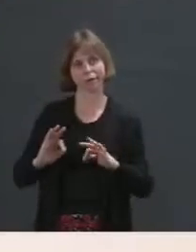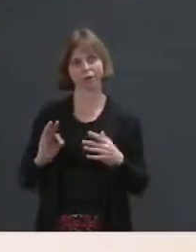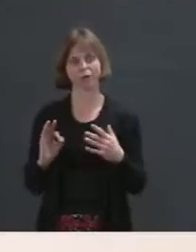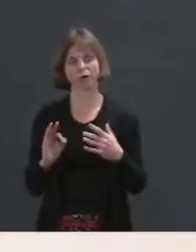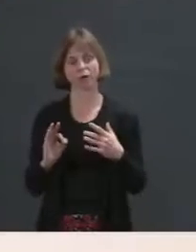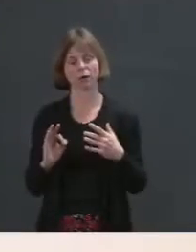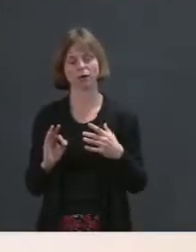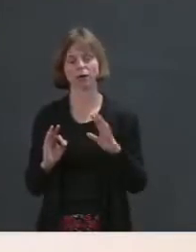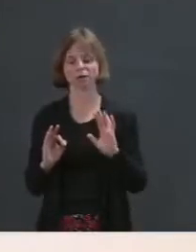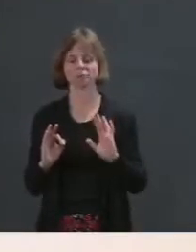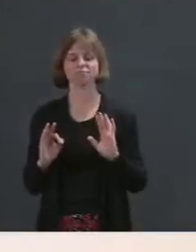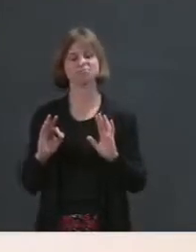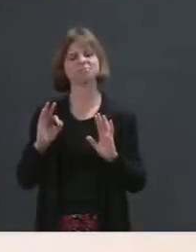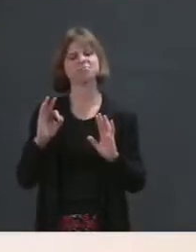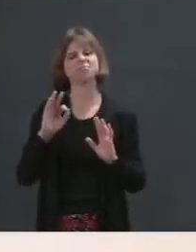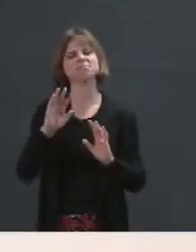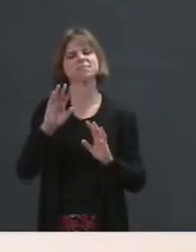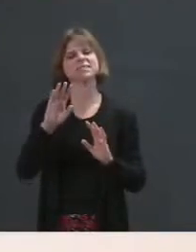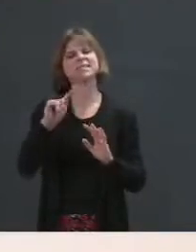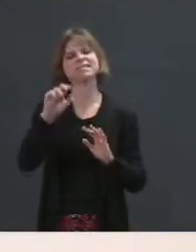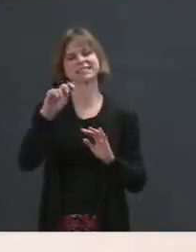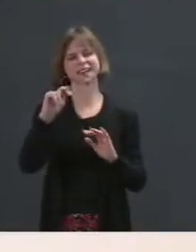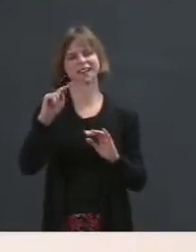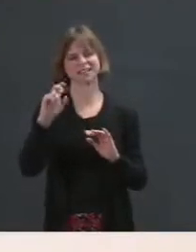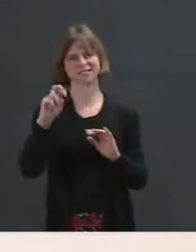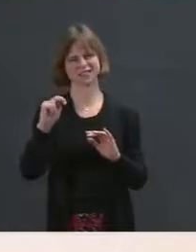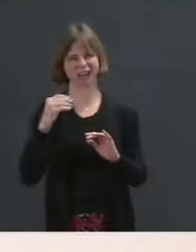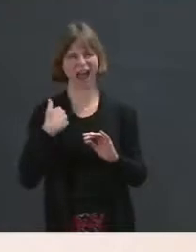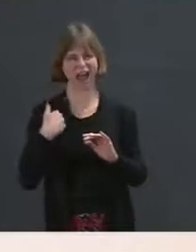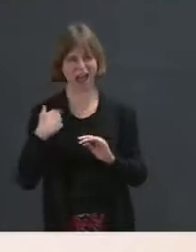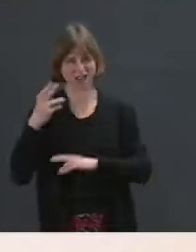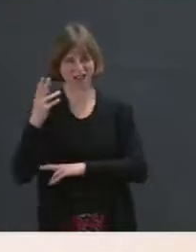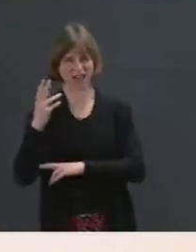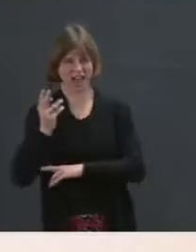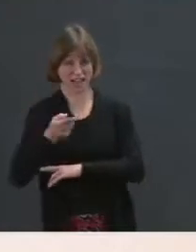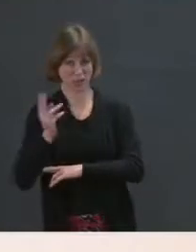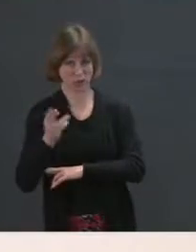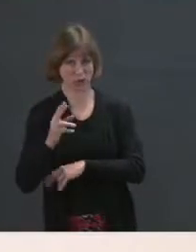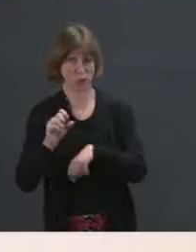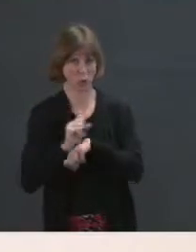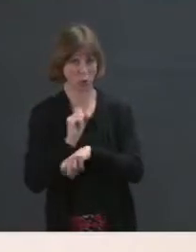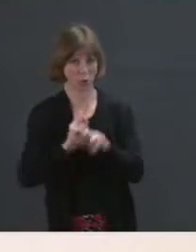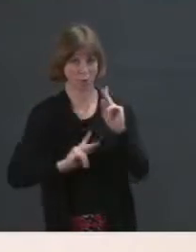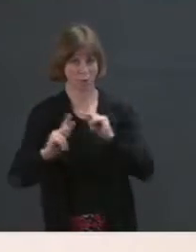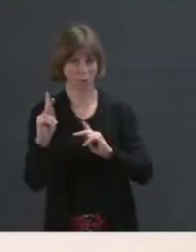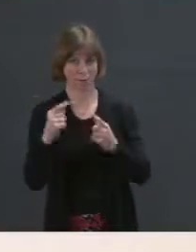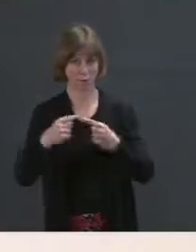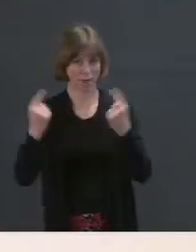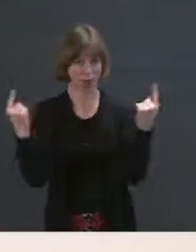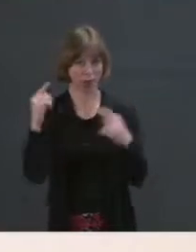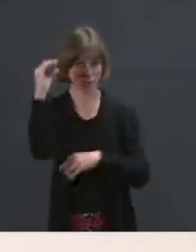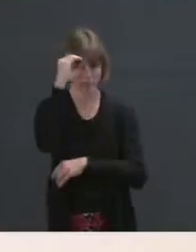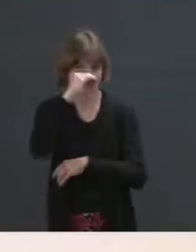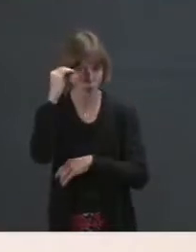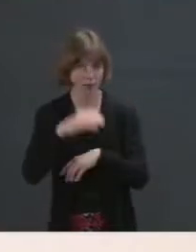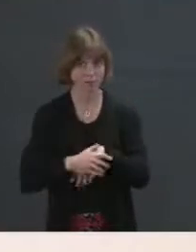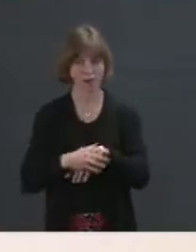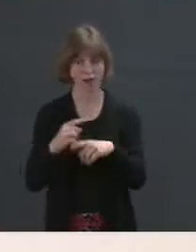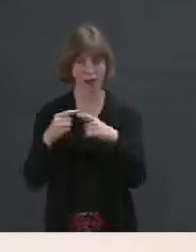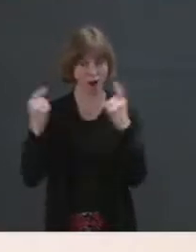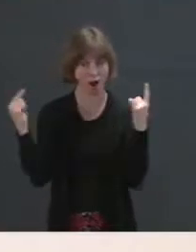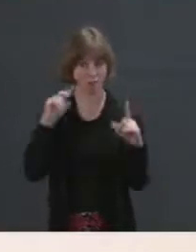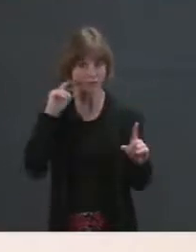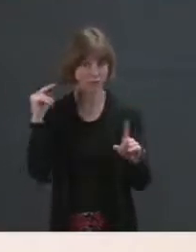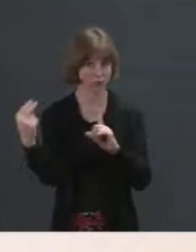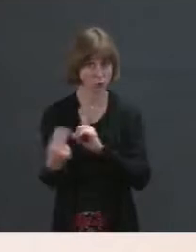people who disagree with her, working with people who have different viewpoints and different objectives and priorities, and that's